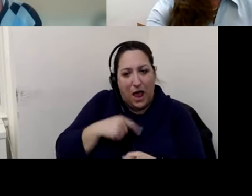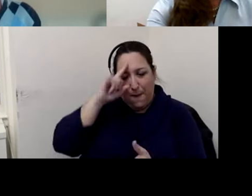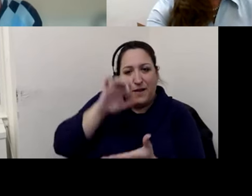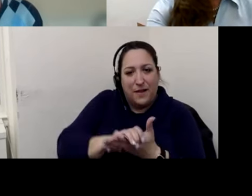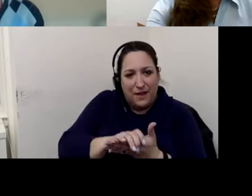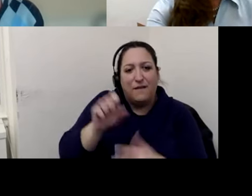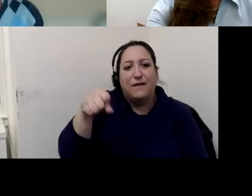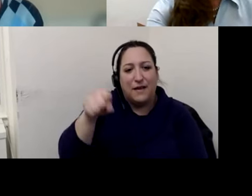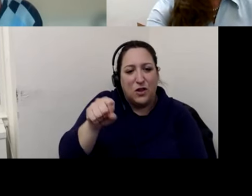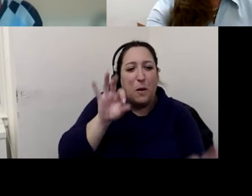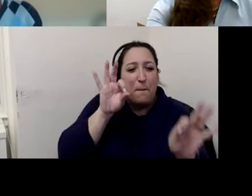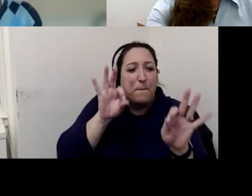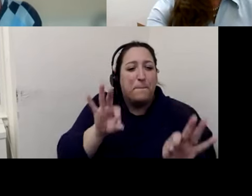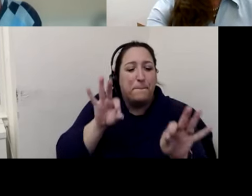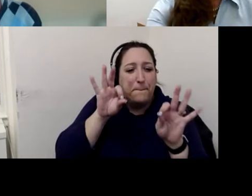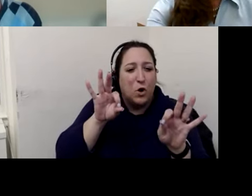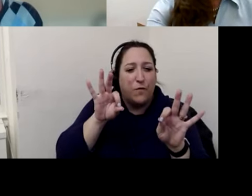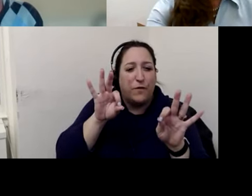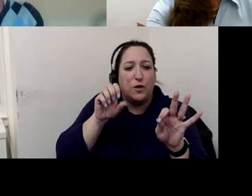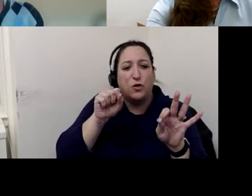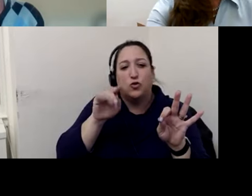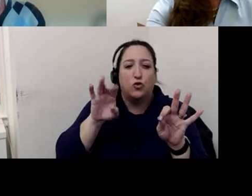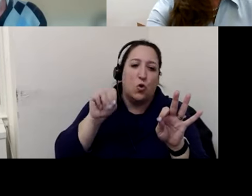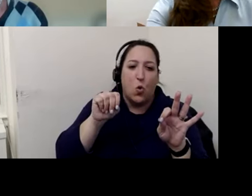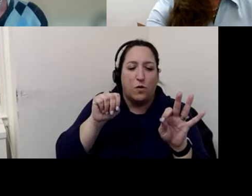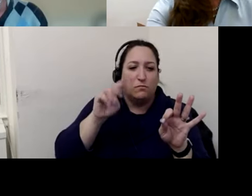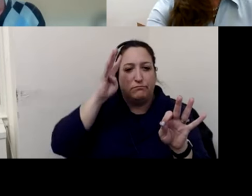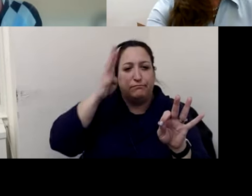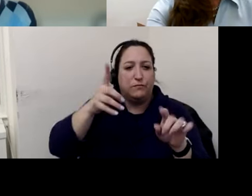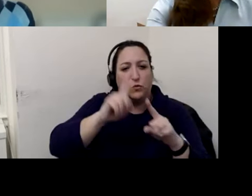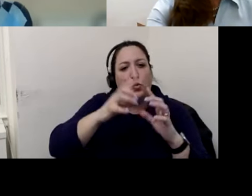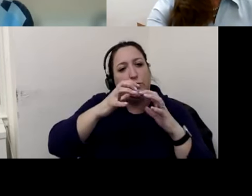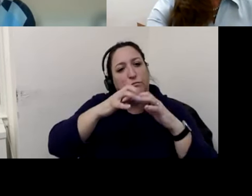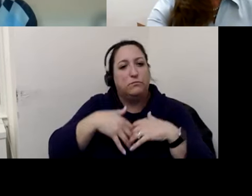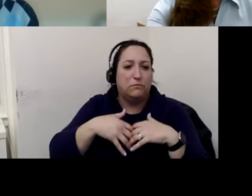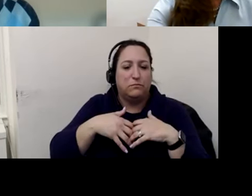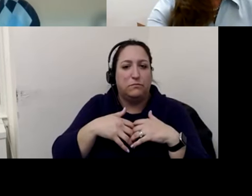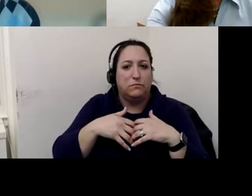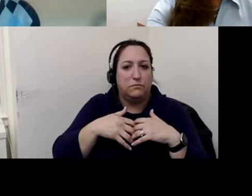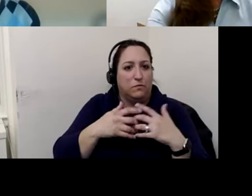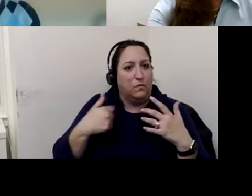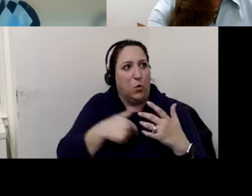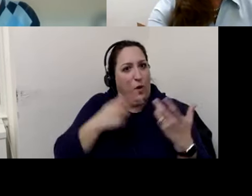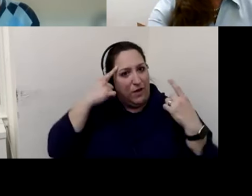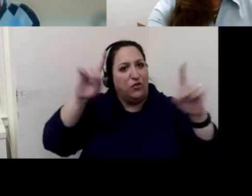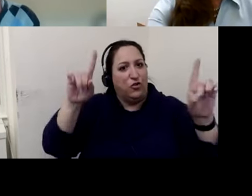that a perfect storm was created to dismantle what we have